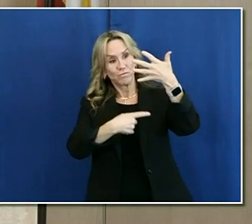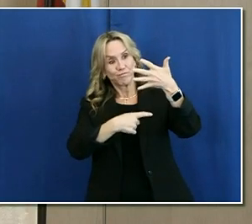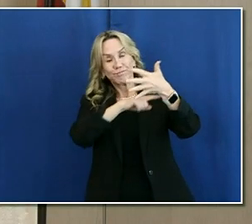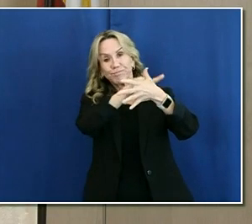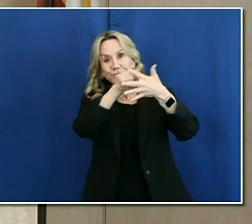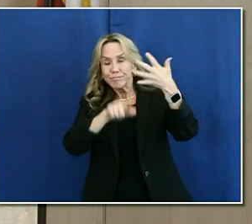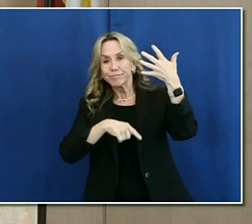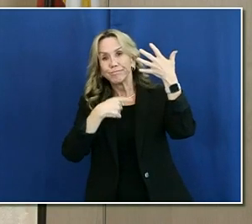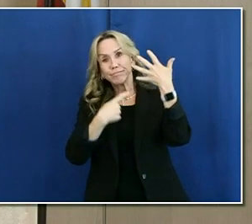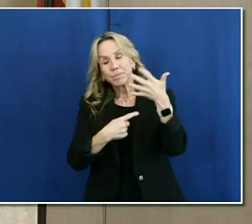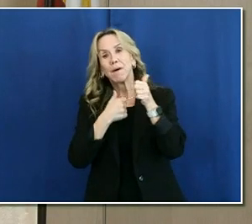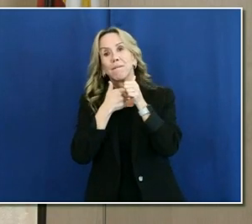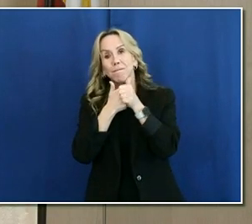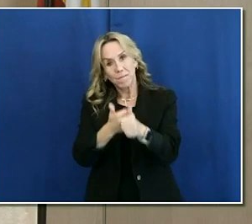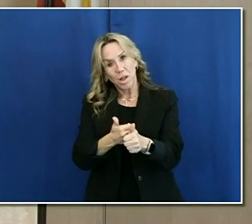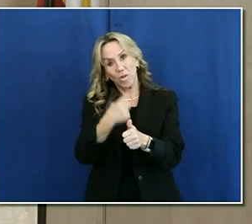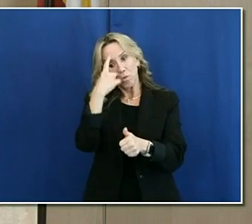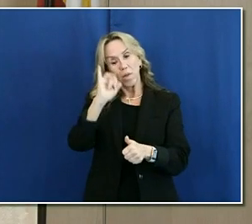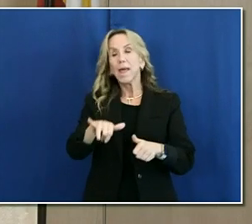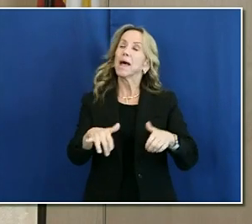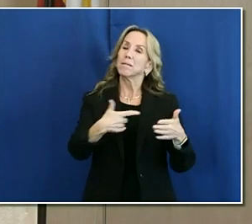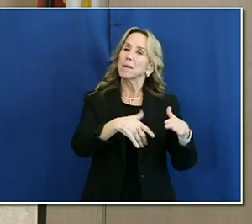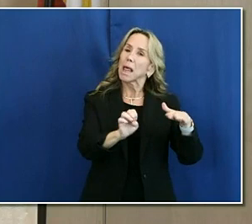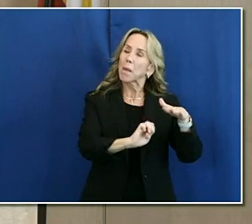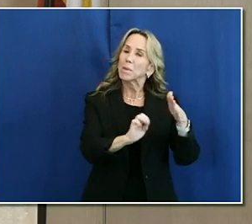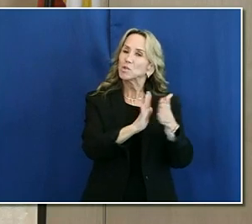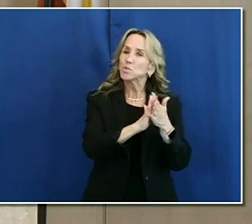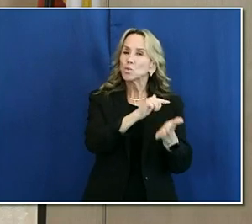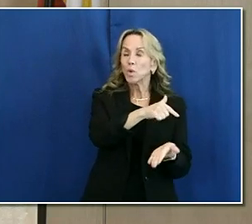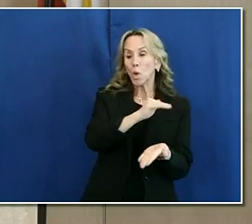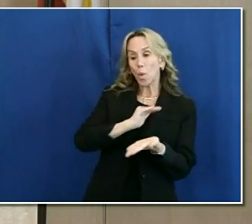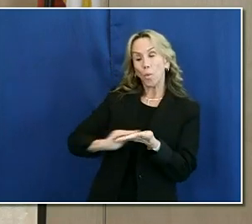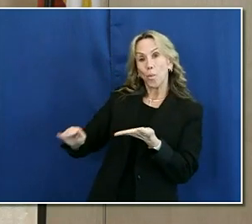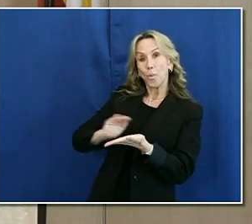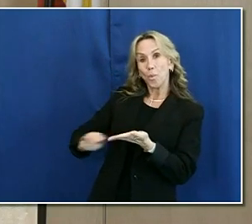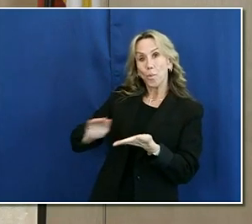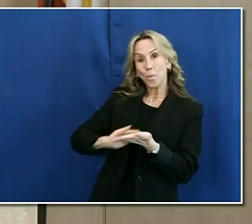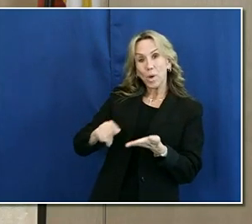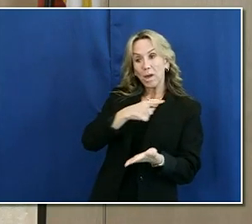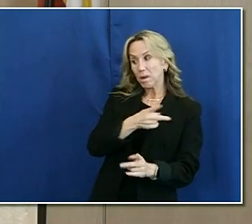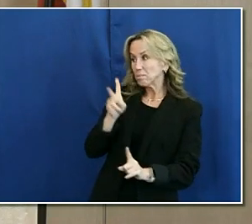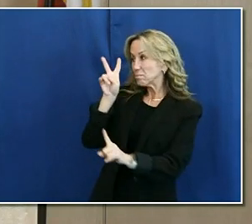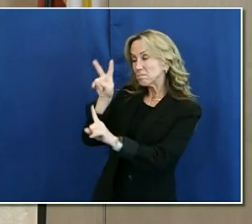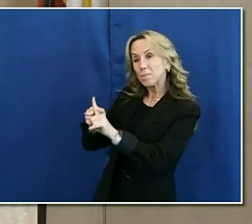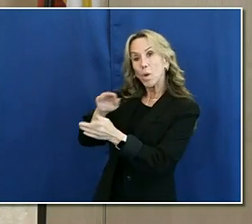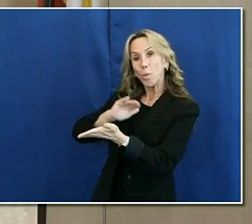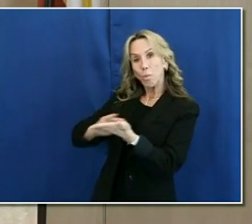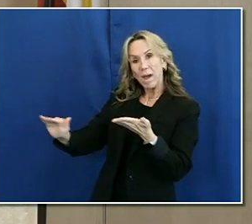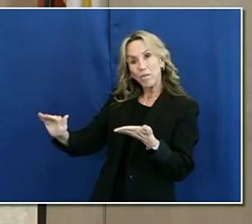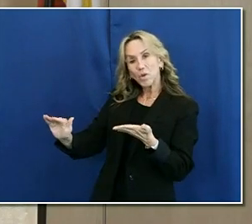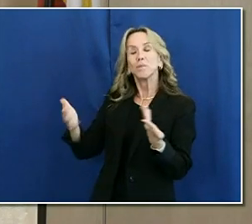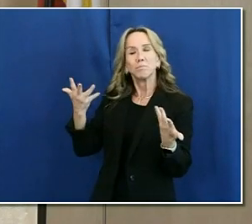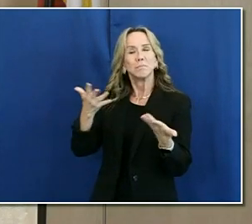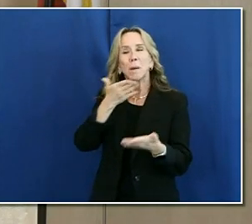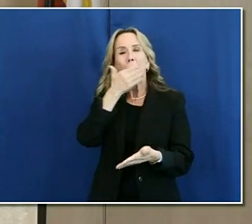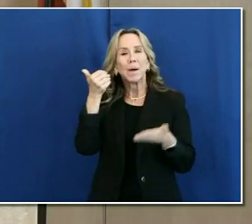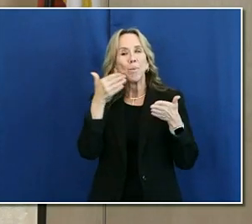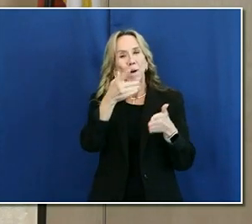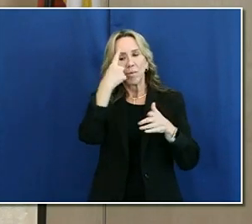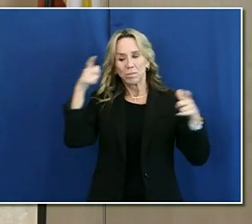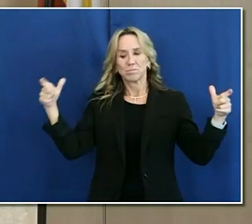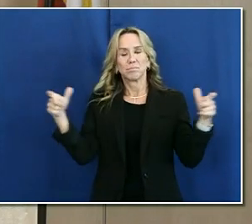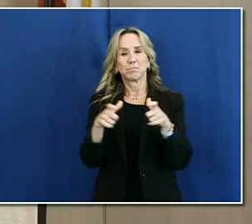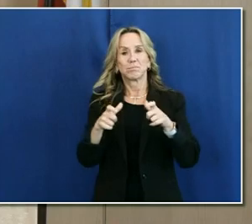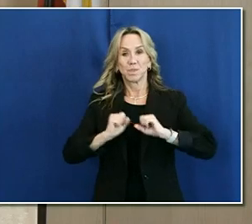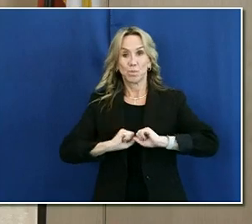of elementary schools for the waivers, that is the best way to prevent the spread.